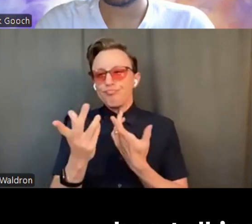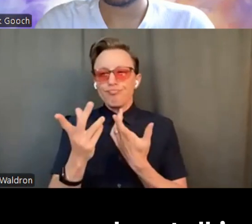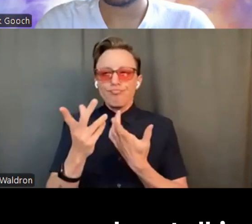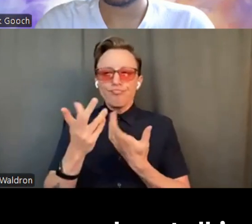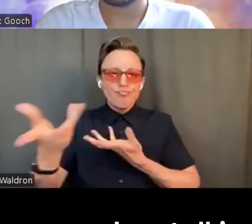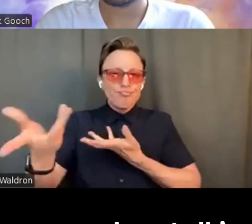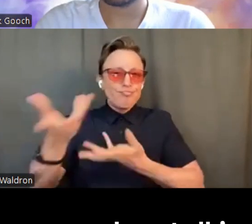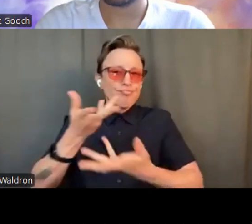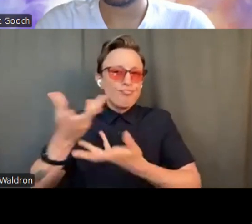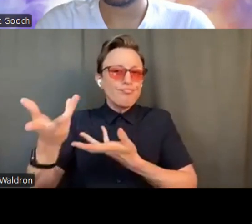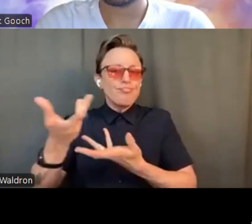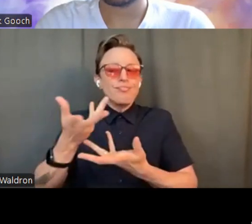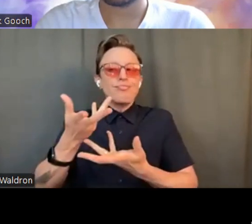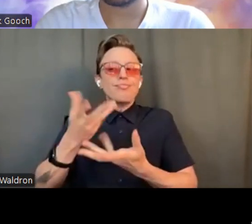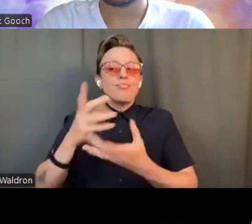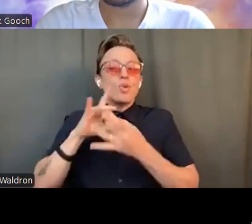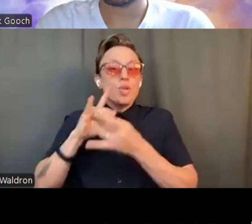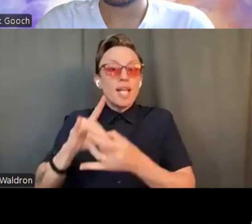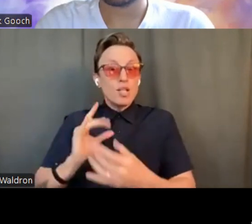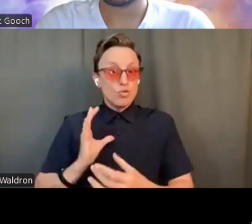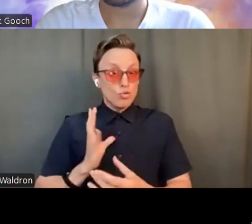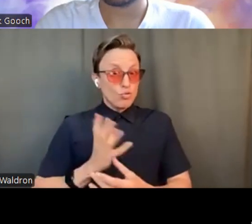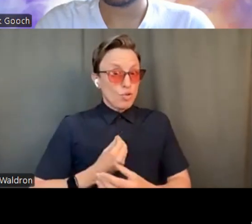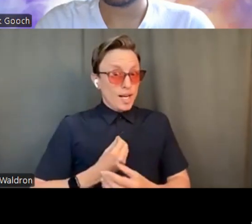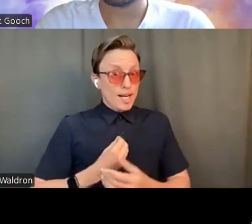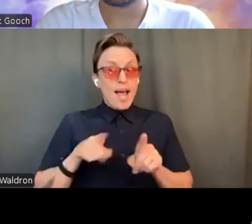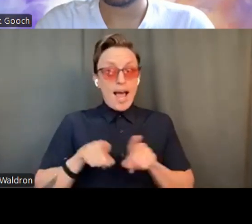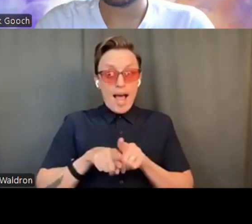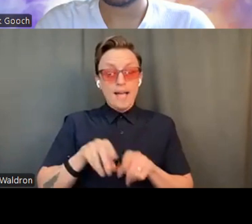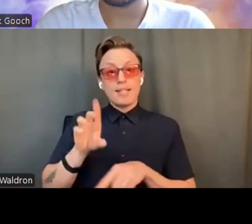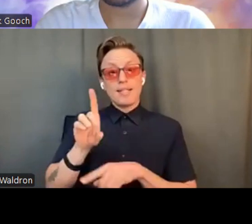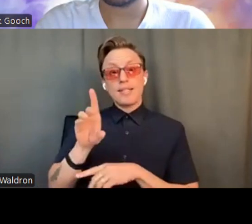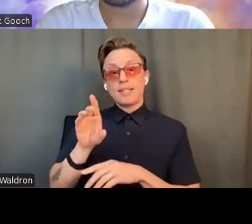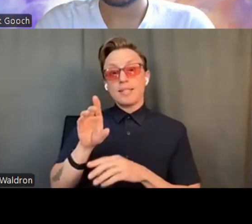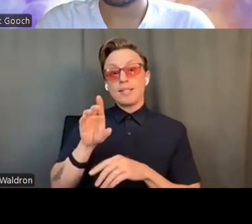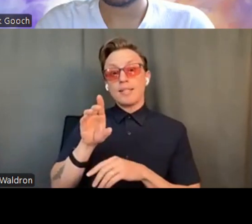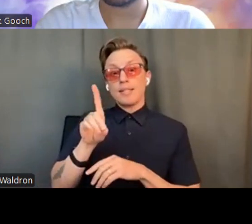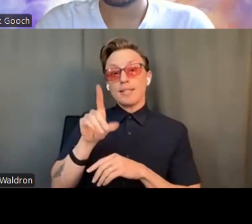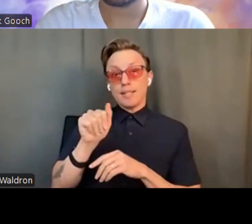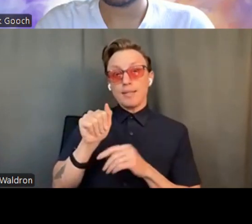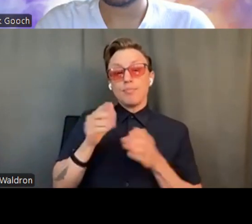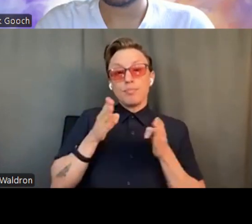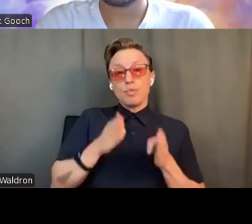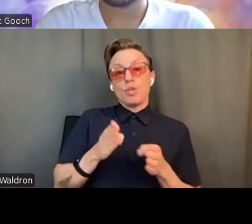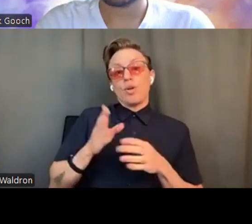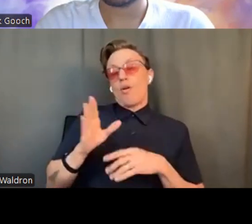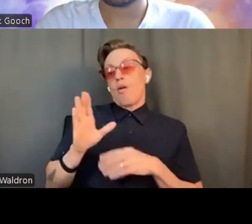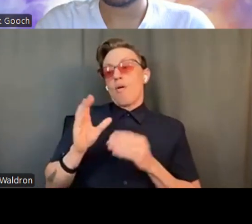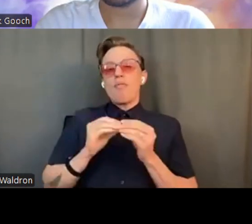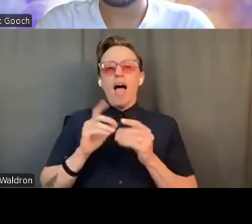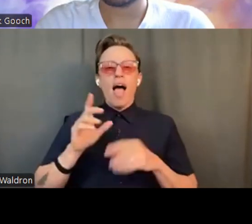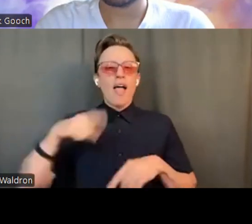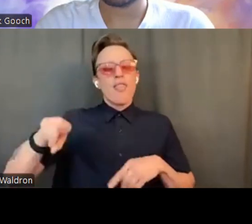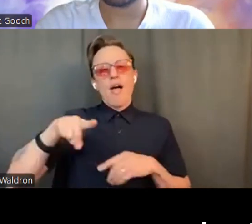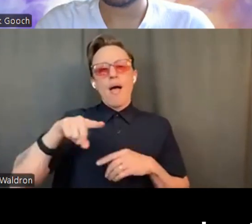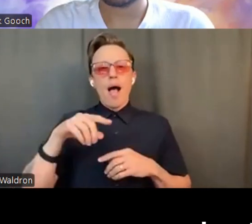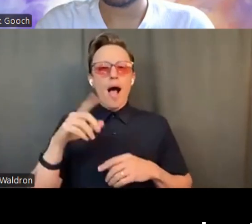about transness as someone who is disabled. There's a lot of like policing